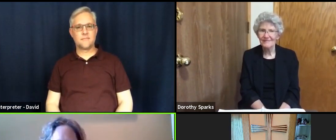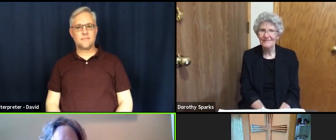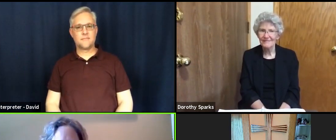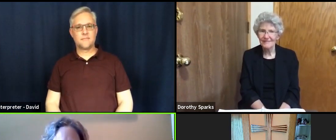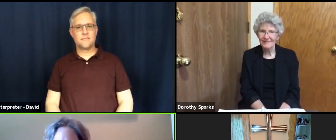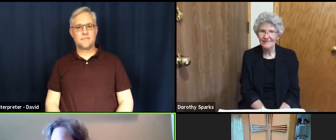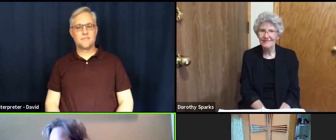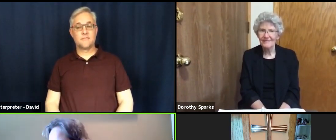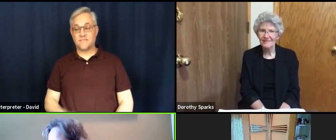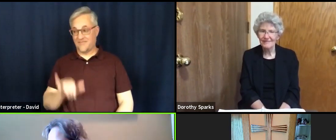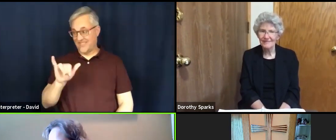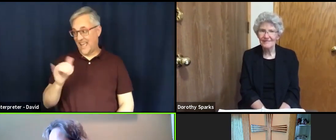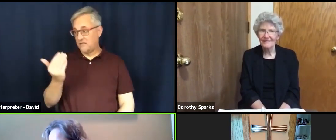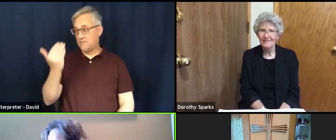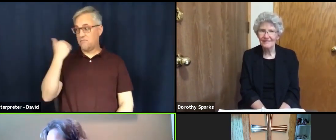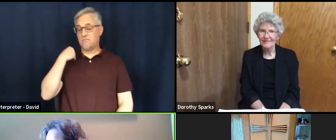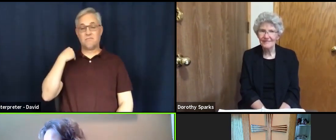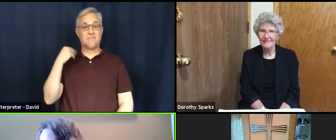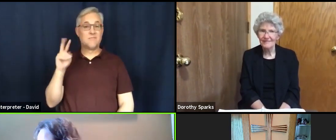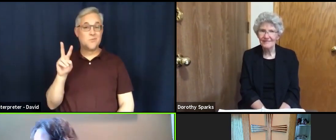I was in 2008.